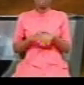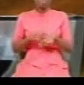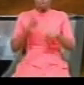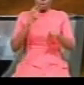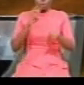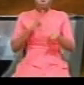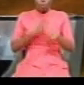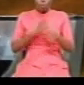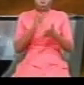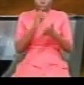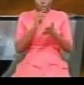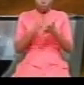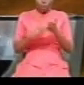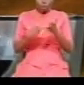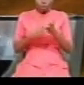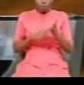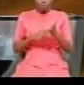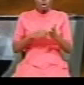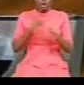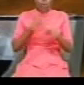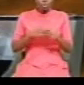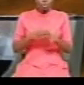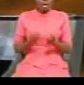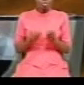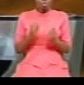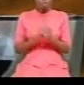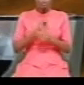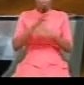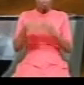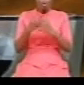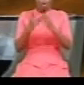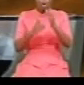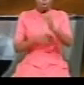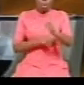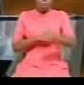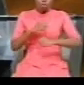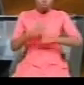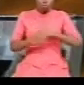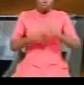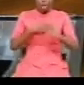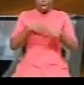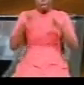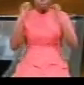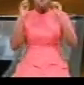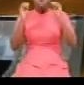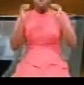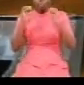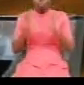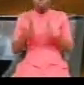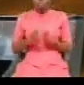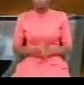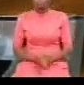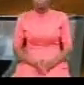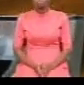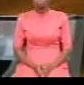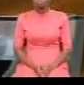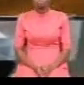Reprove, rebuke, exhort with all longsuffering and